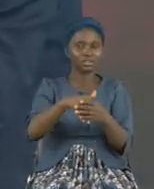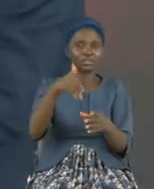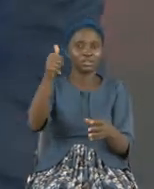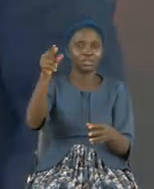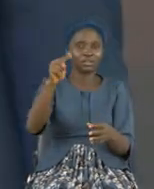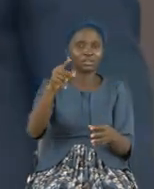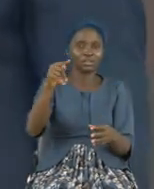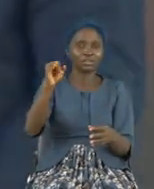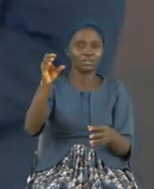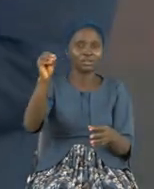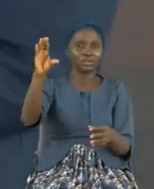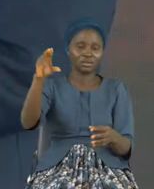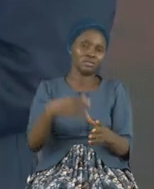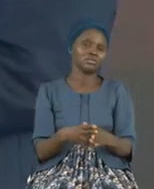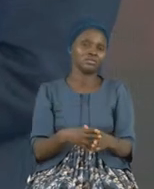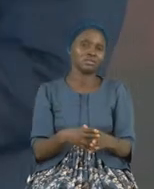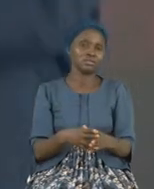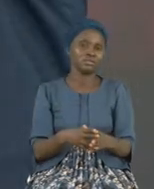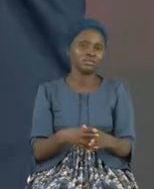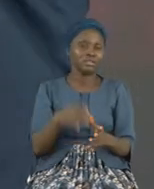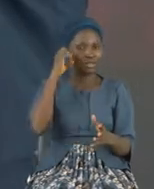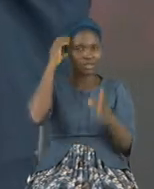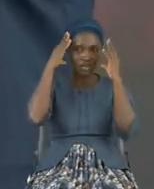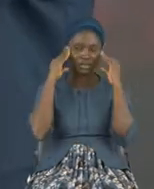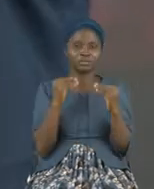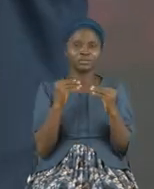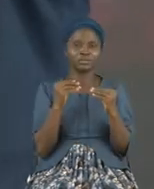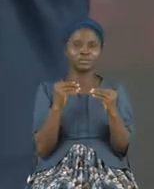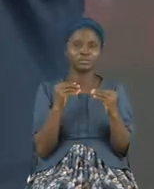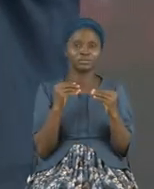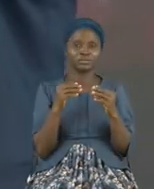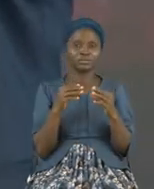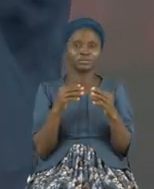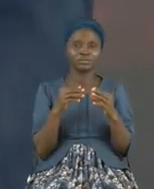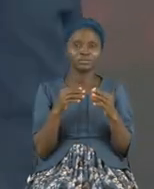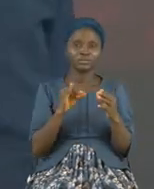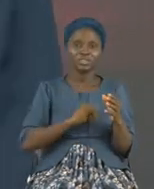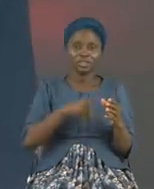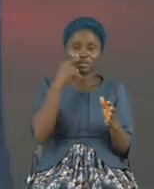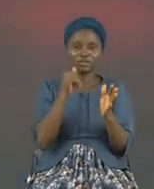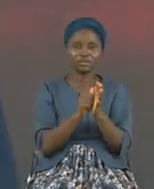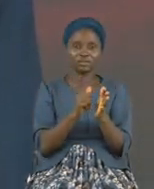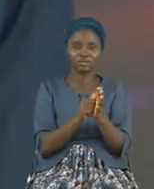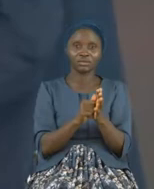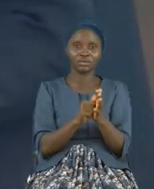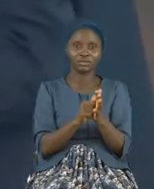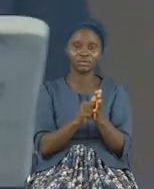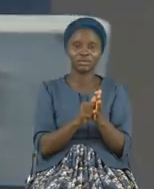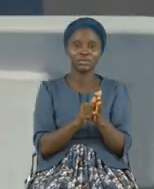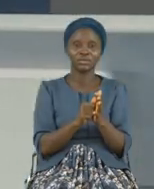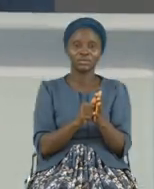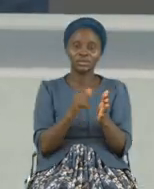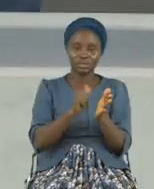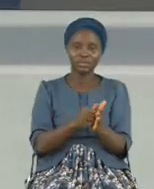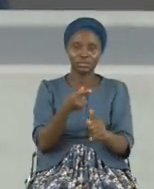everybody had experienced before. I said that to say this, that from today,